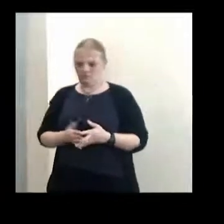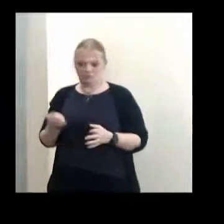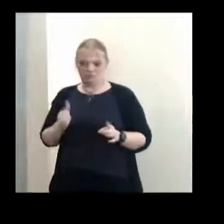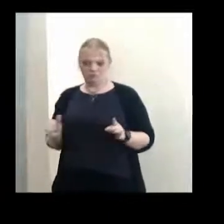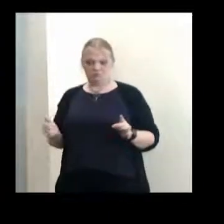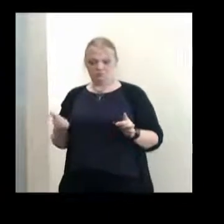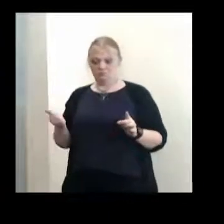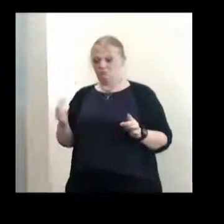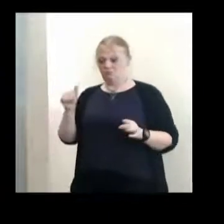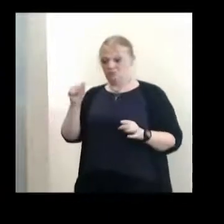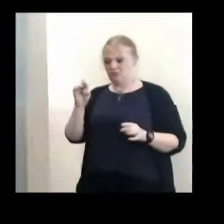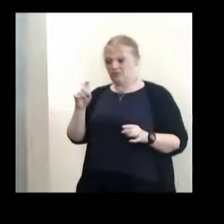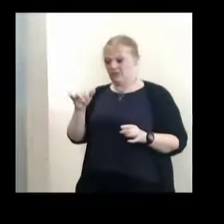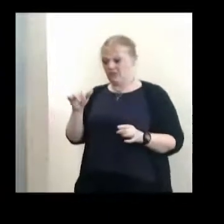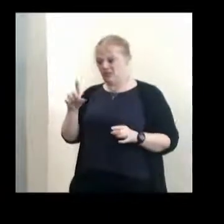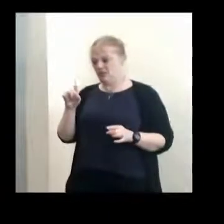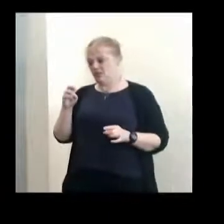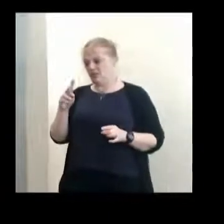Andy Young, Dominic Lavello?